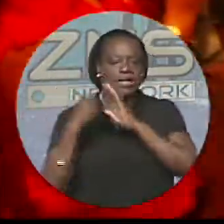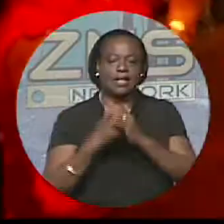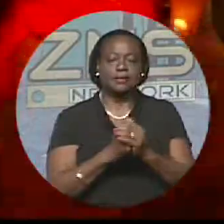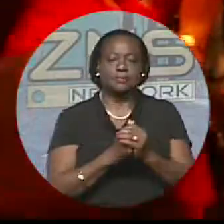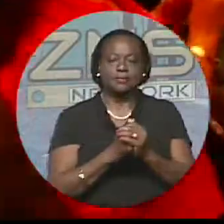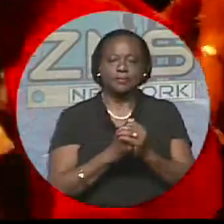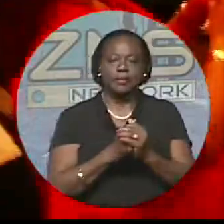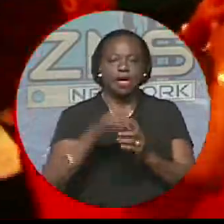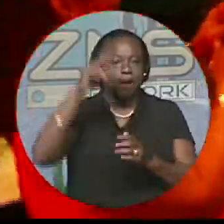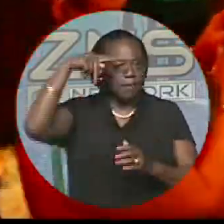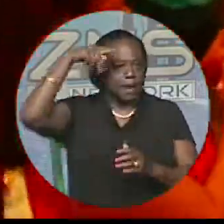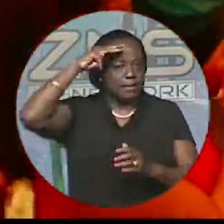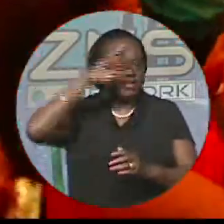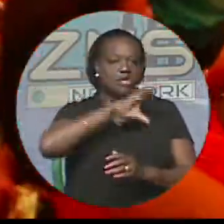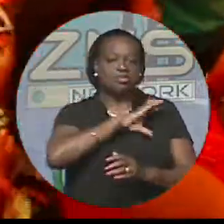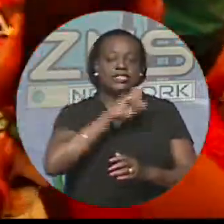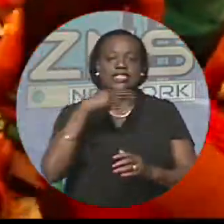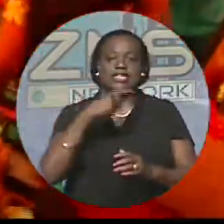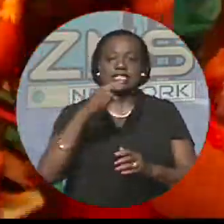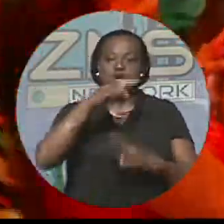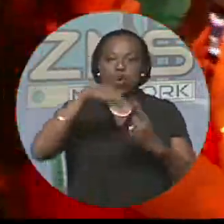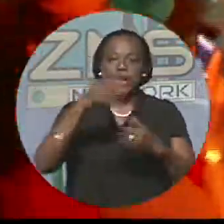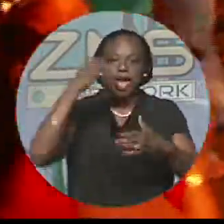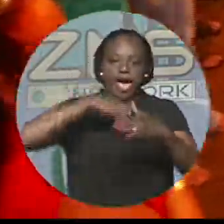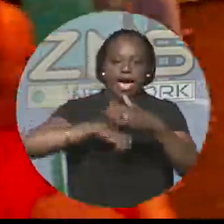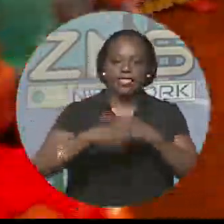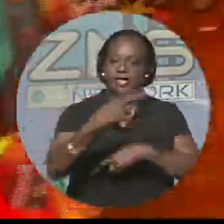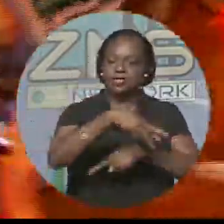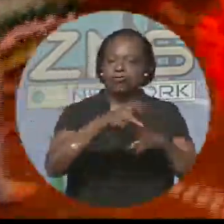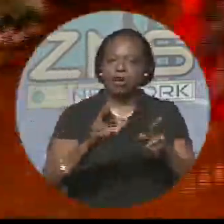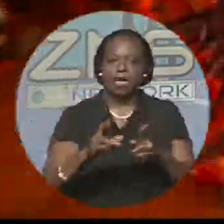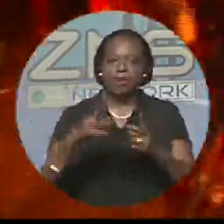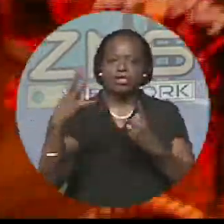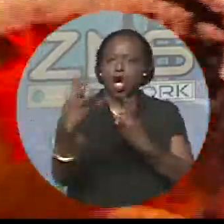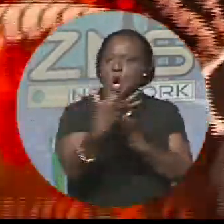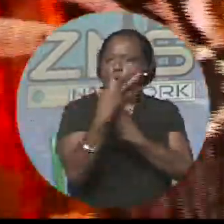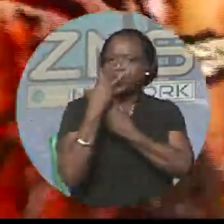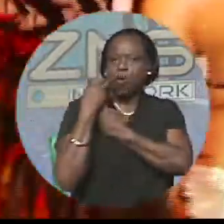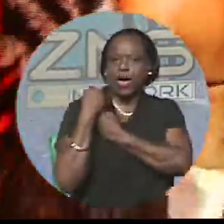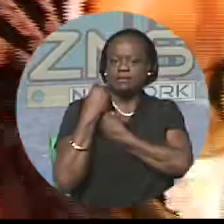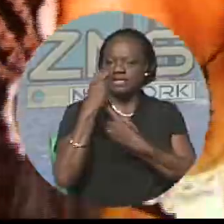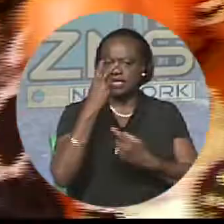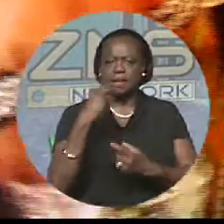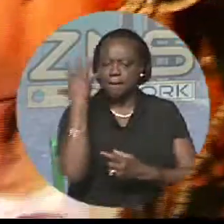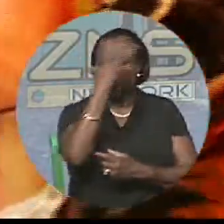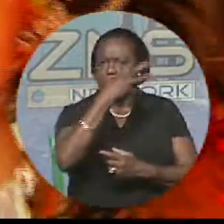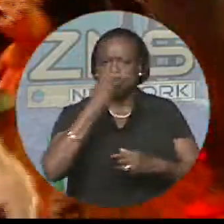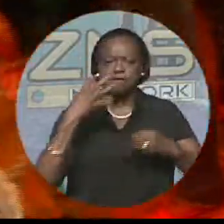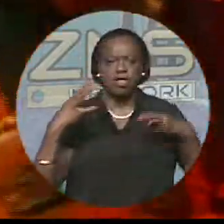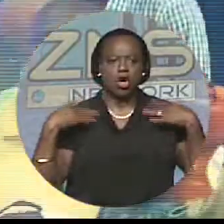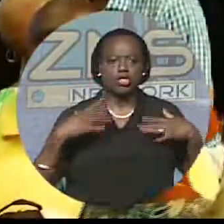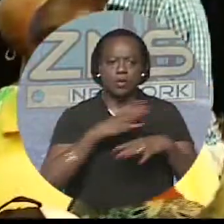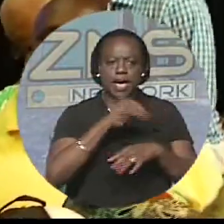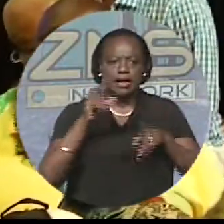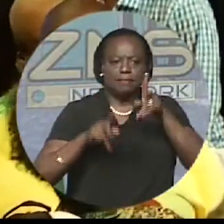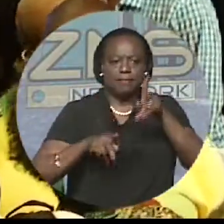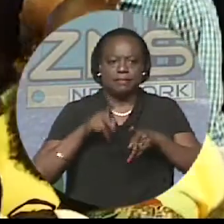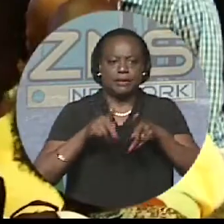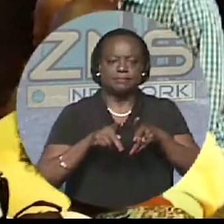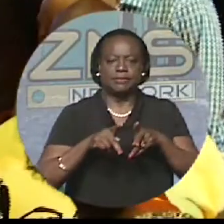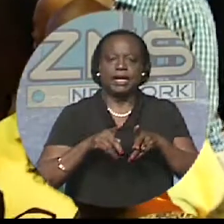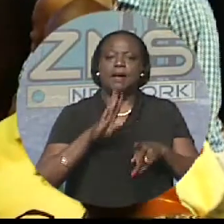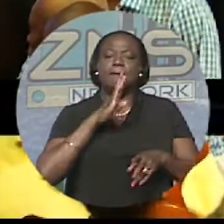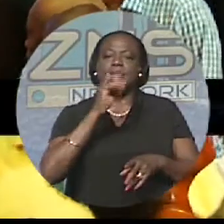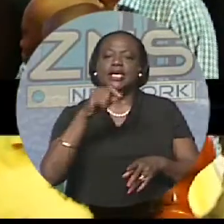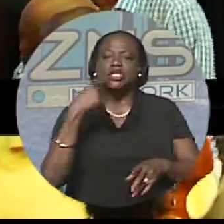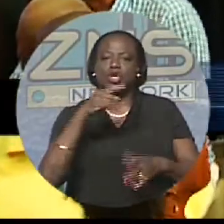bands. Prime Minister Christie said when he entered the room, he was overwhelmed to see the beautiful costumes and people. I'm being told